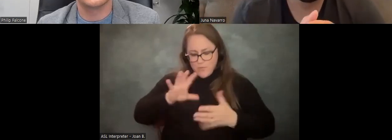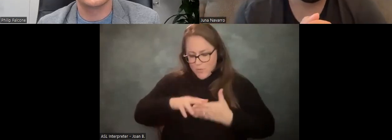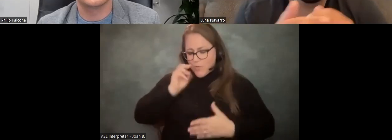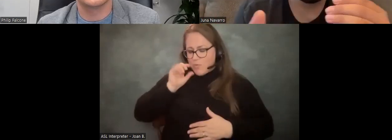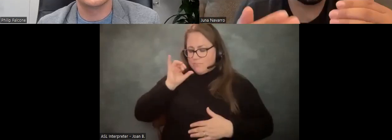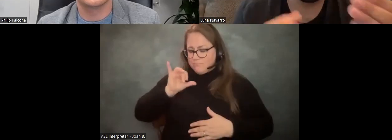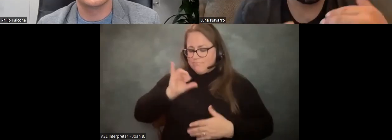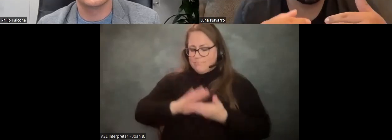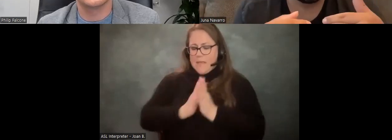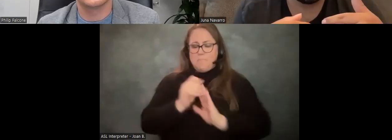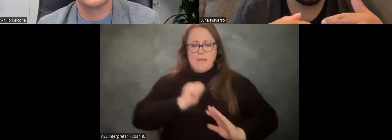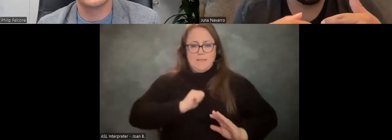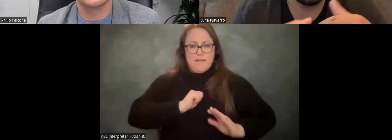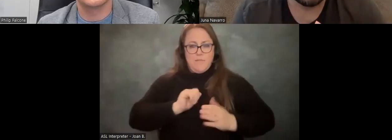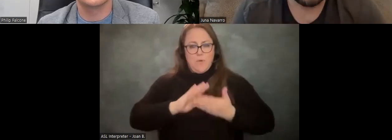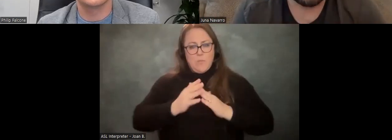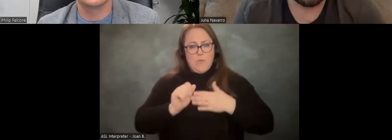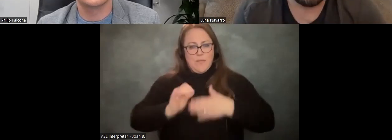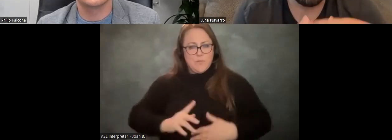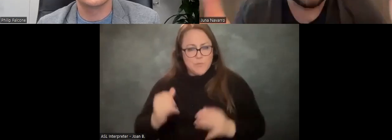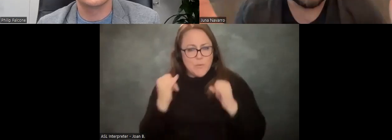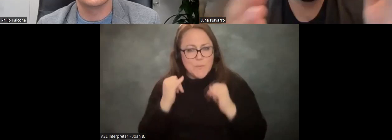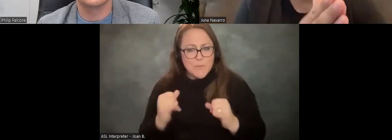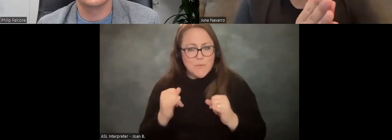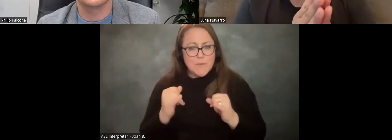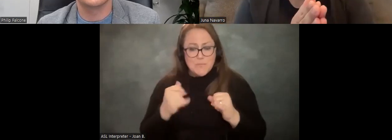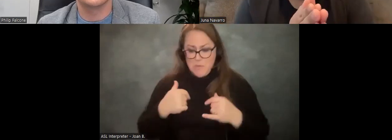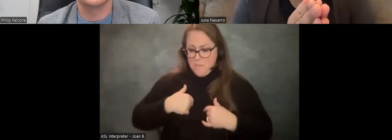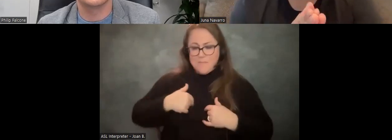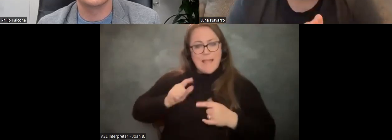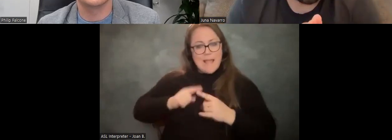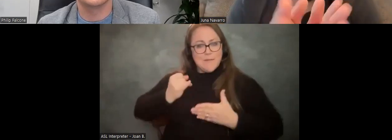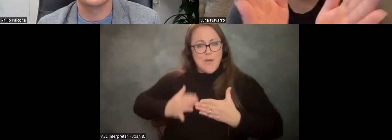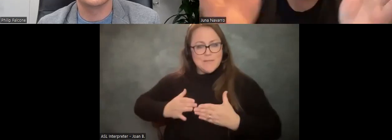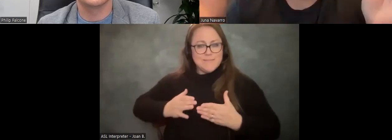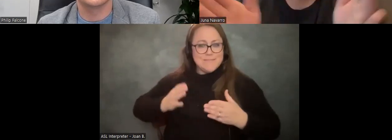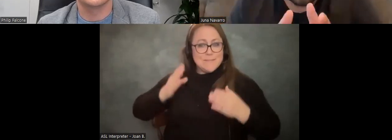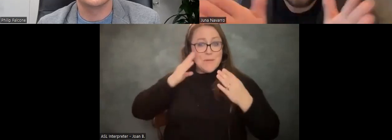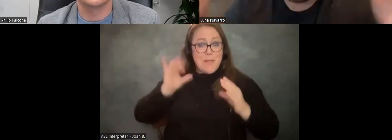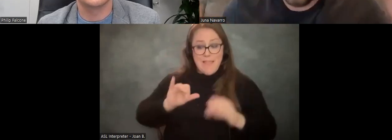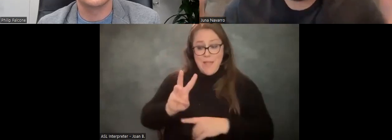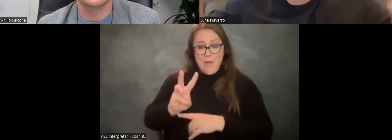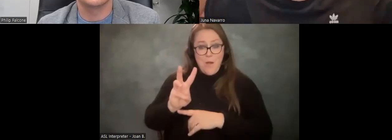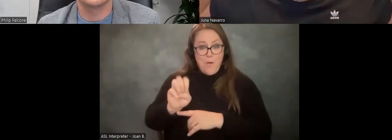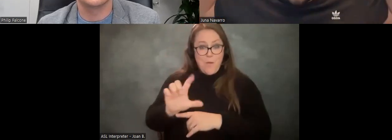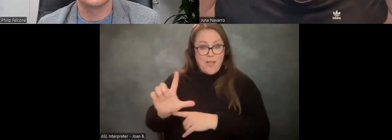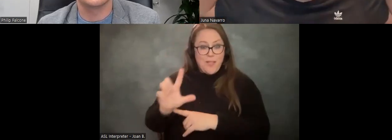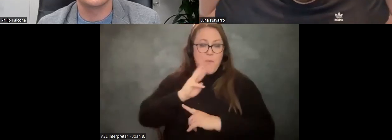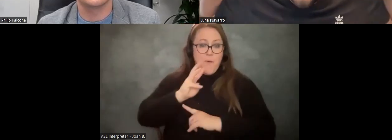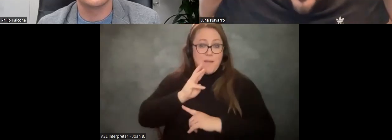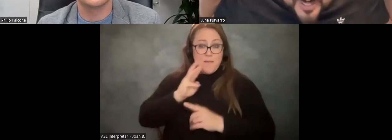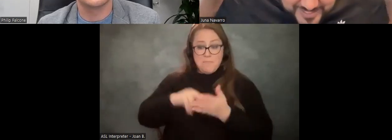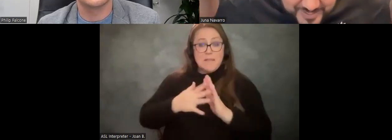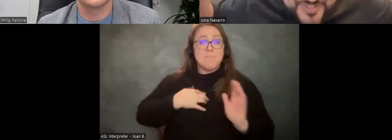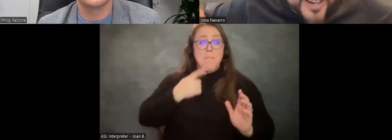well. So as an artist, we want to be like a well, which we're gonna open our mouth as wide as possible.